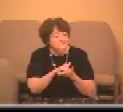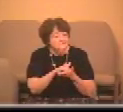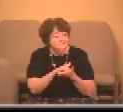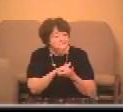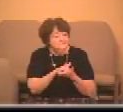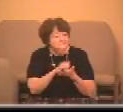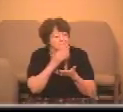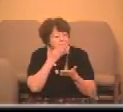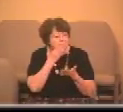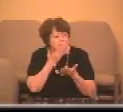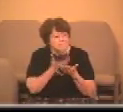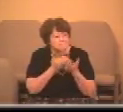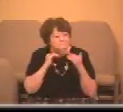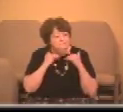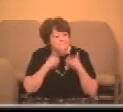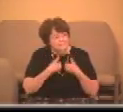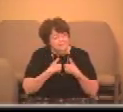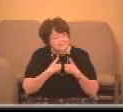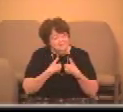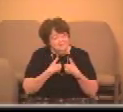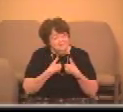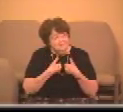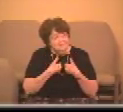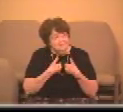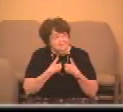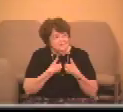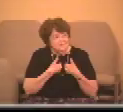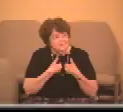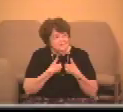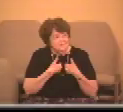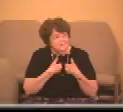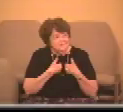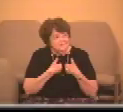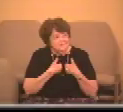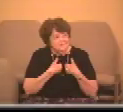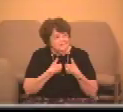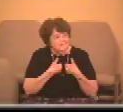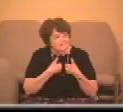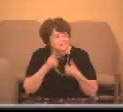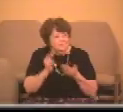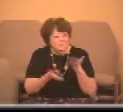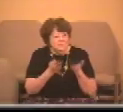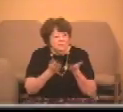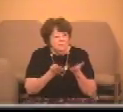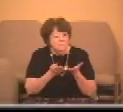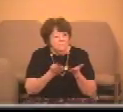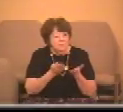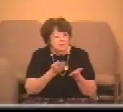A good tired? You might be weary,